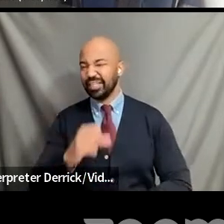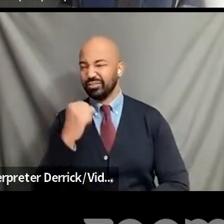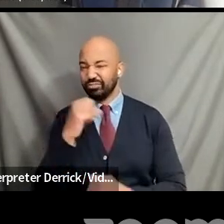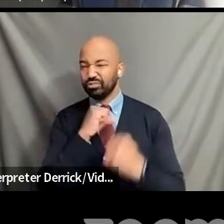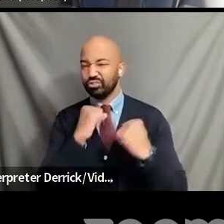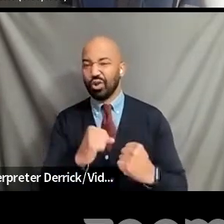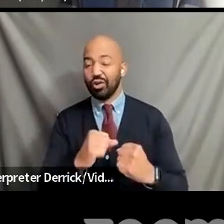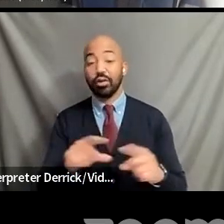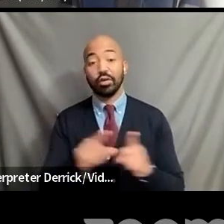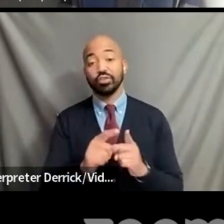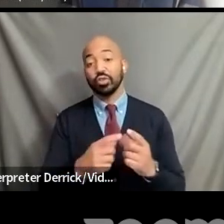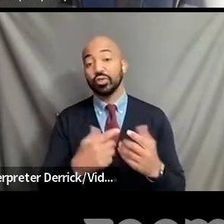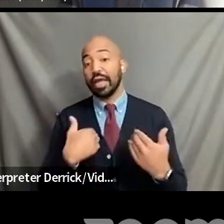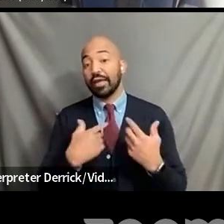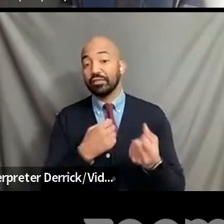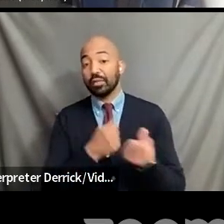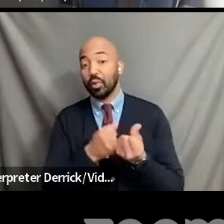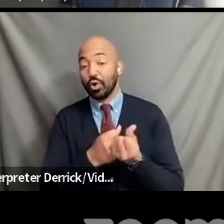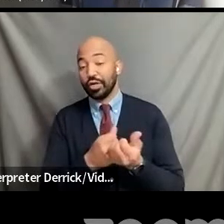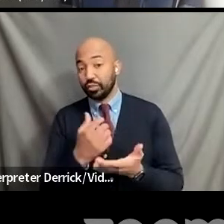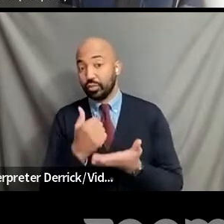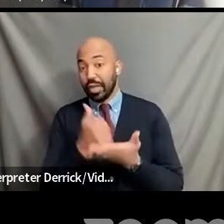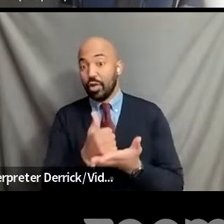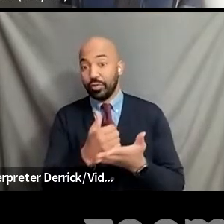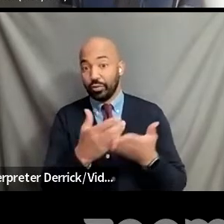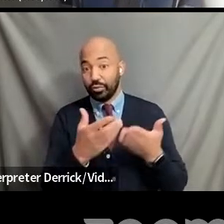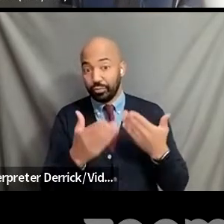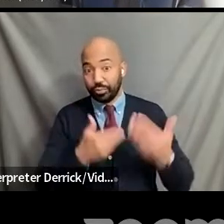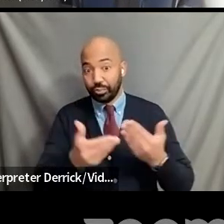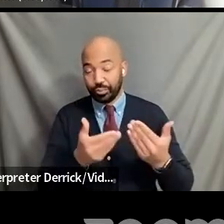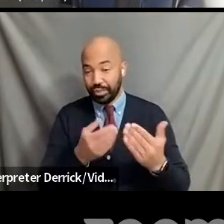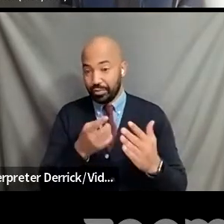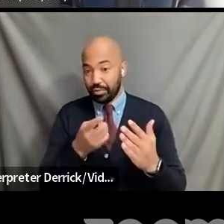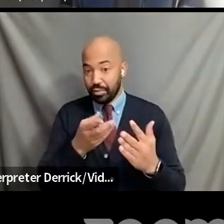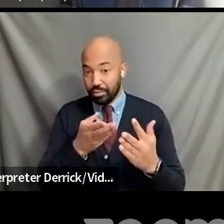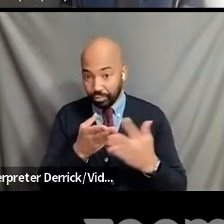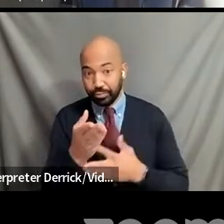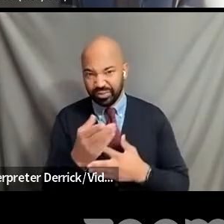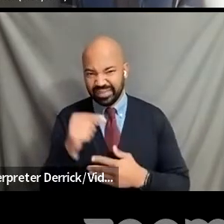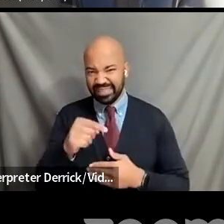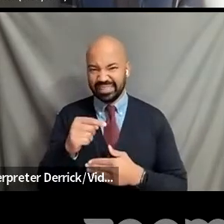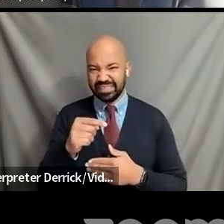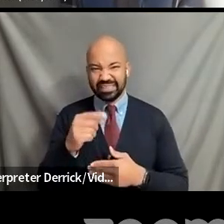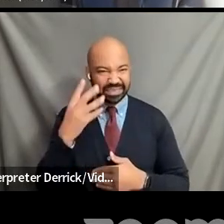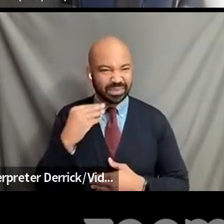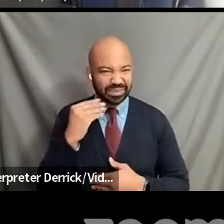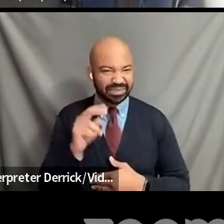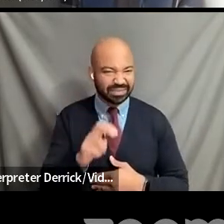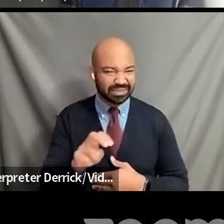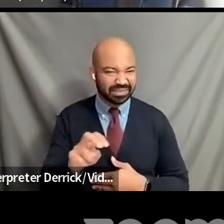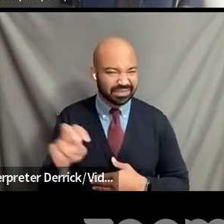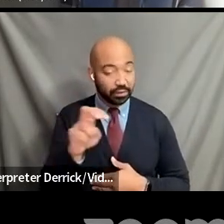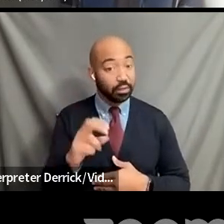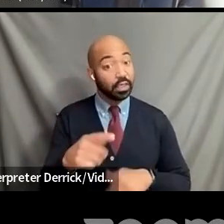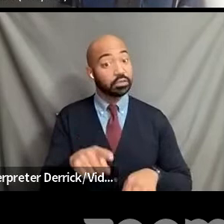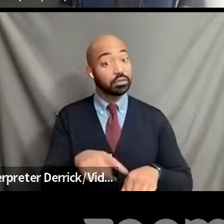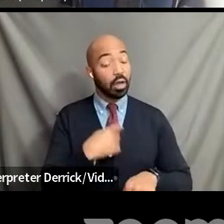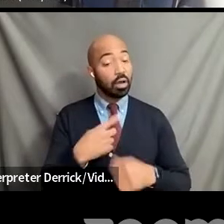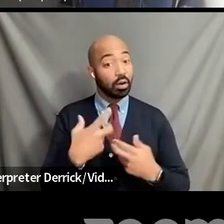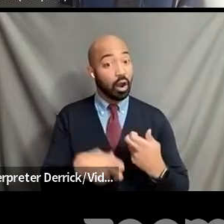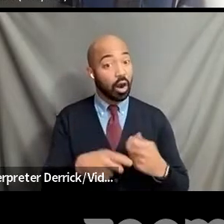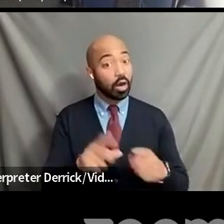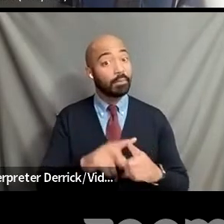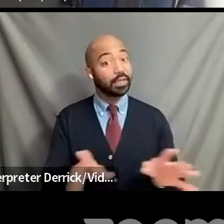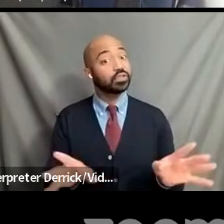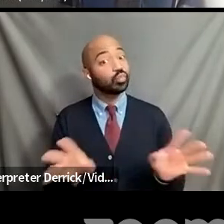to help you along this journey, because this journey is long and hard, but it's worth it in the end. That's what I think